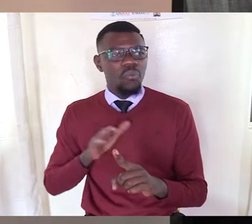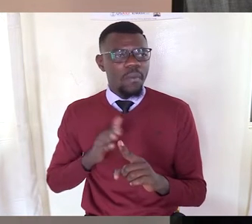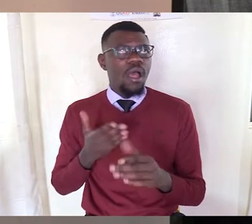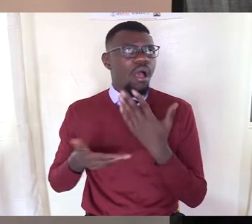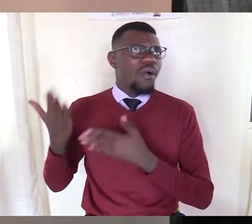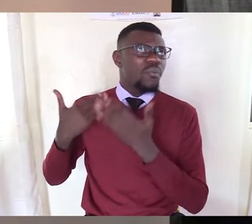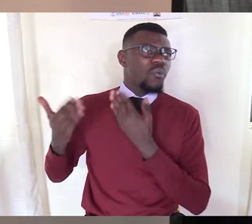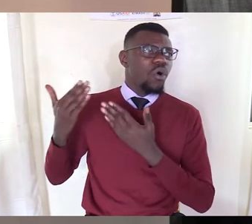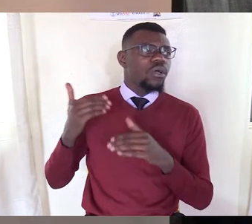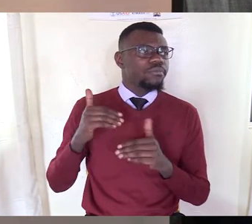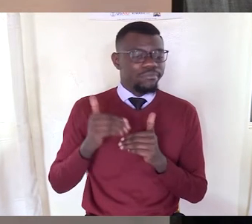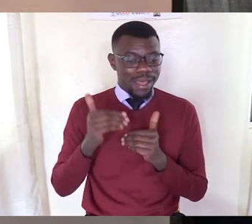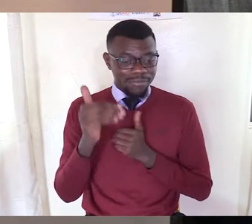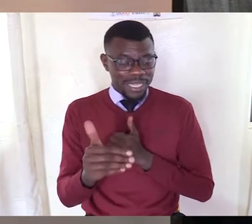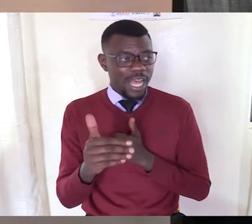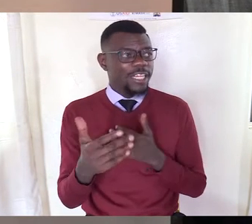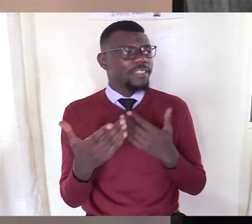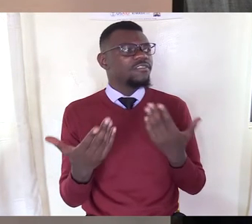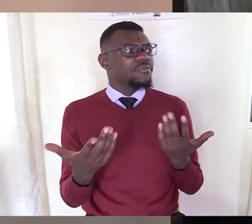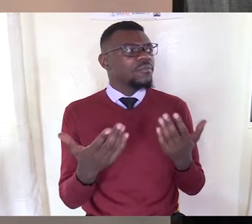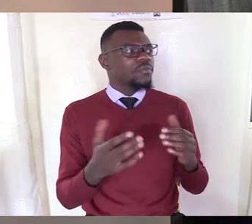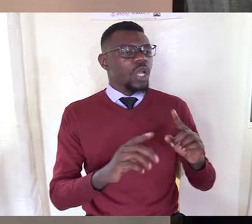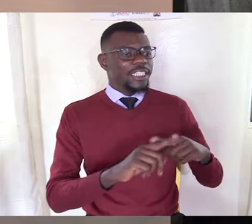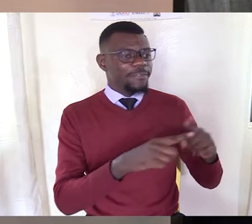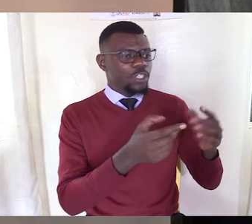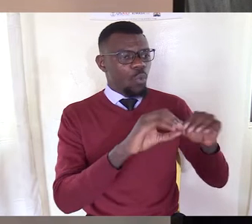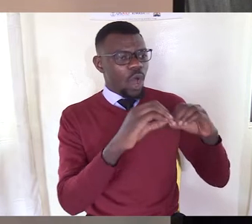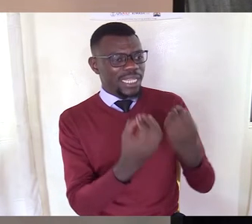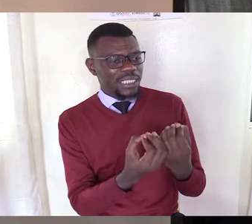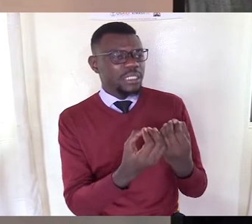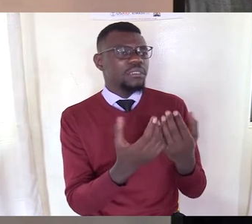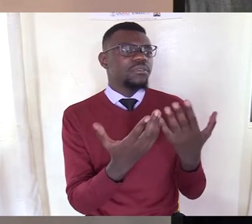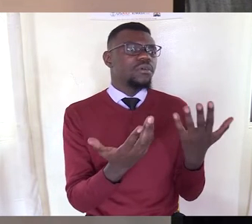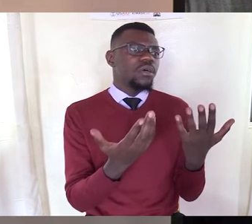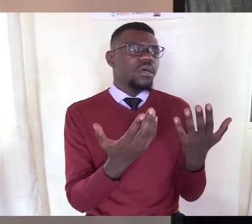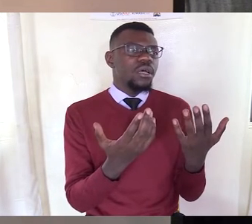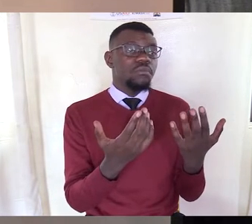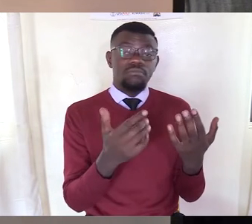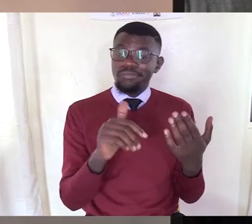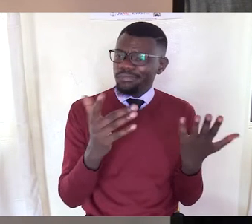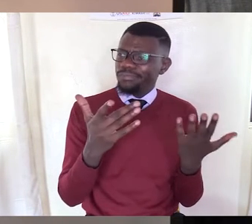back, immediately after this came to us, with various organizations, which included CRU,